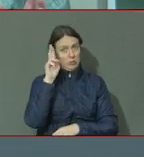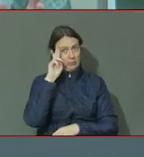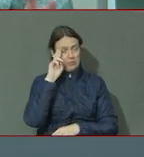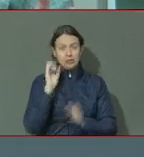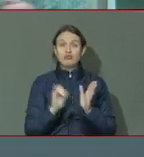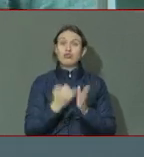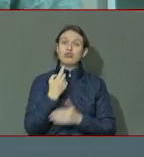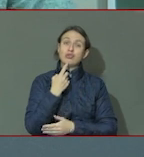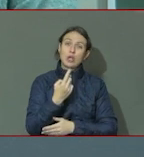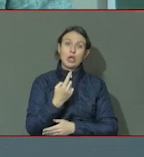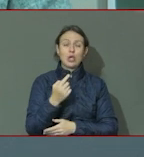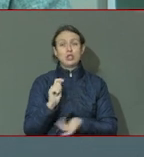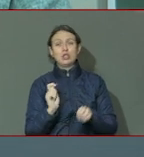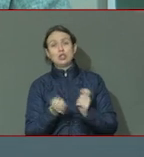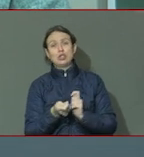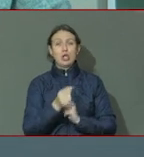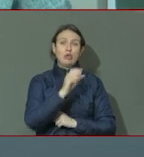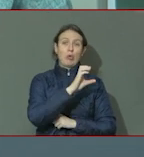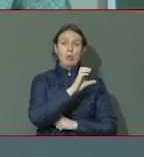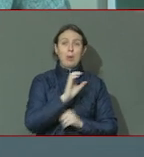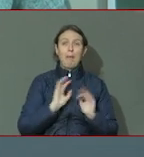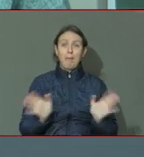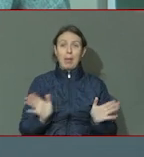say you change the concentration.